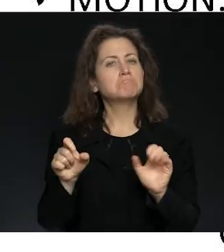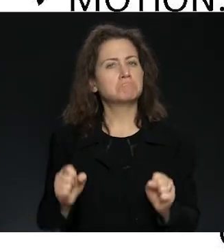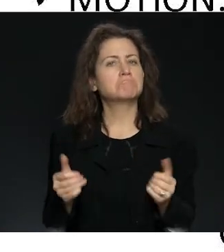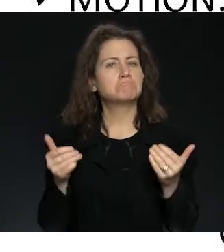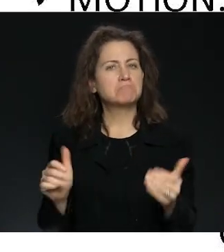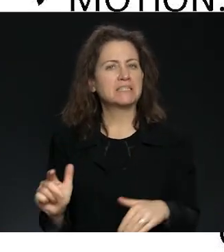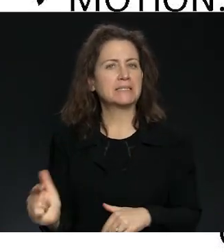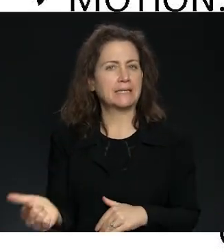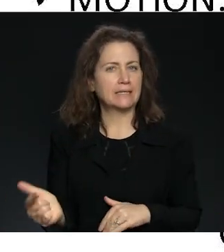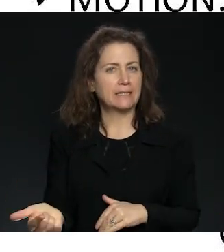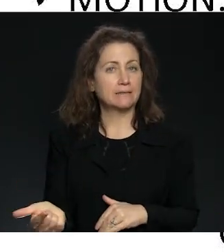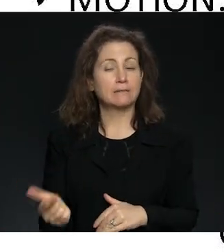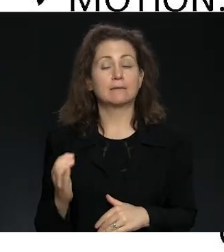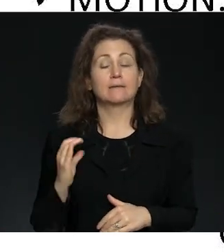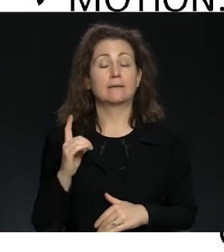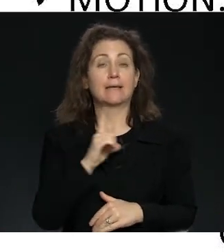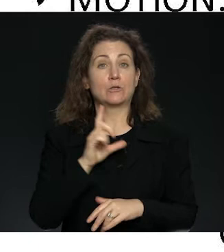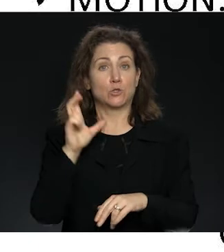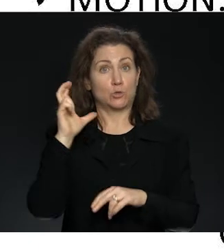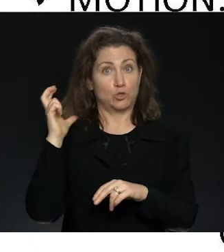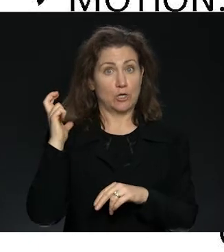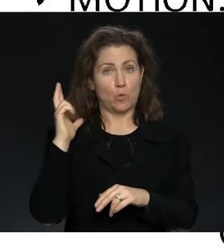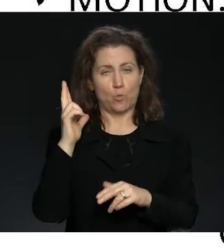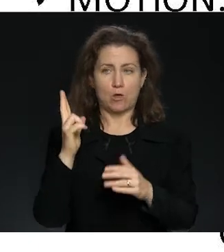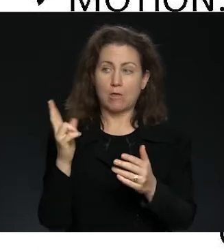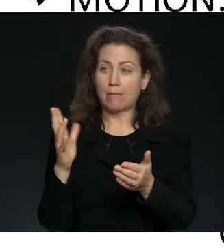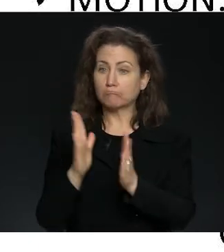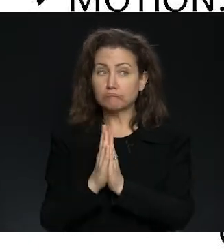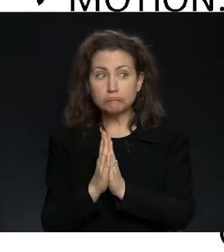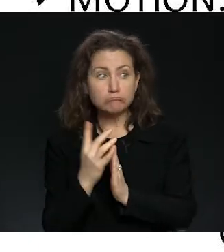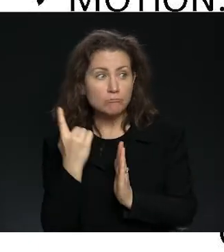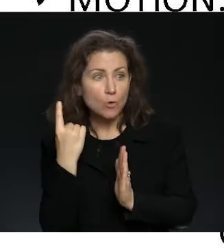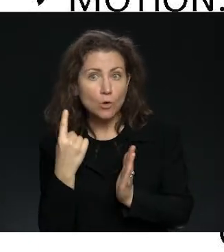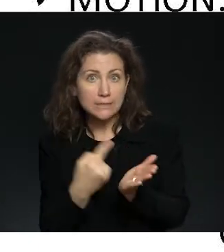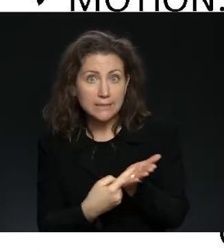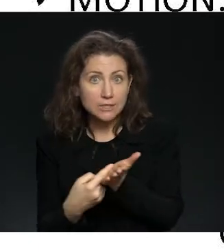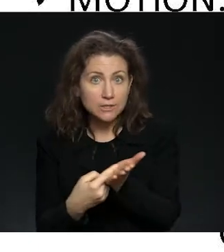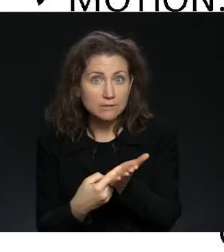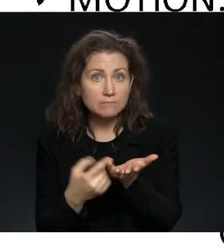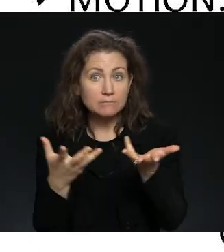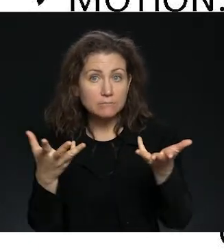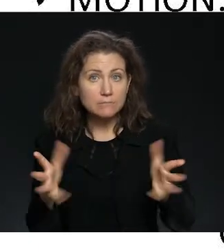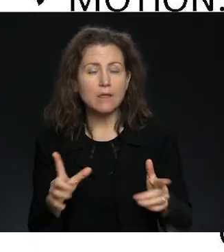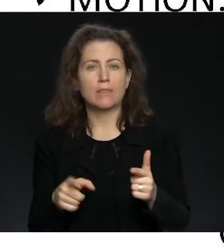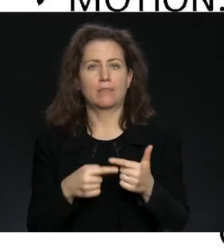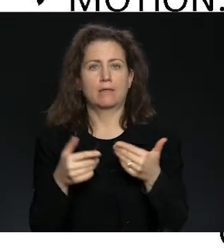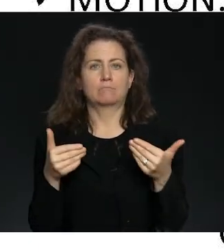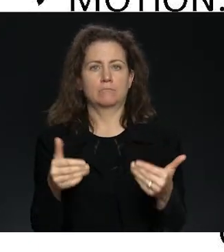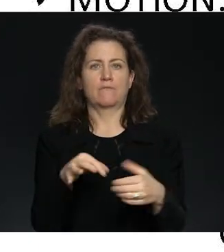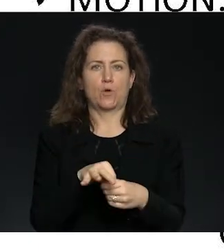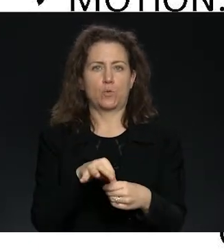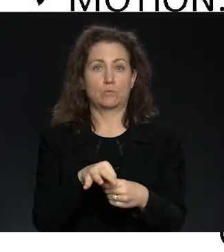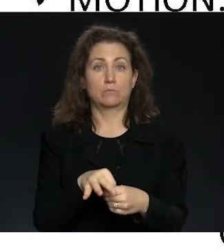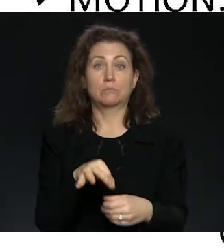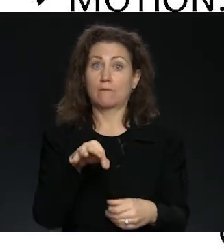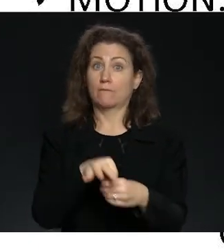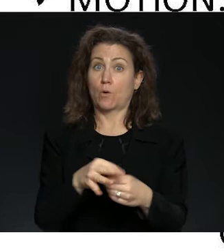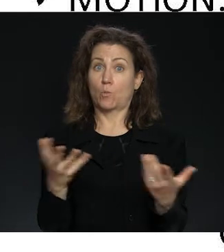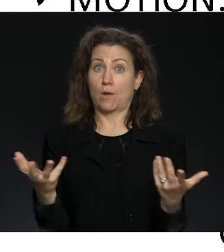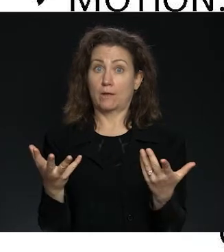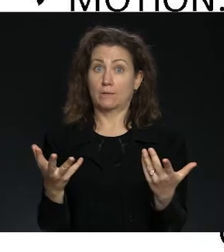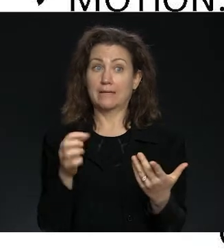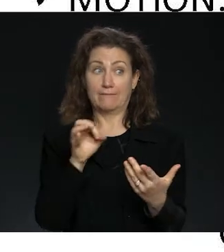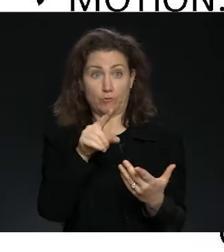call for discussion, and then a vote will be taken. The vote can be, if you are in favor,